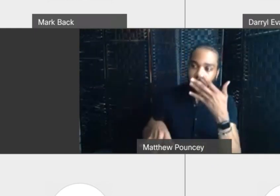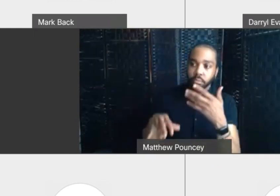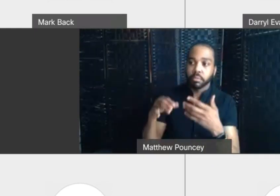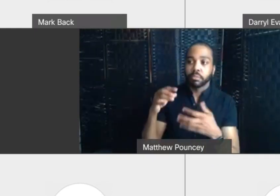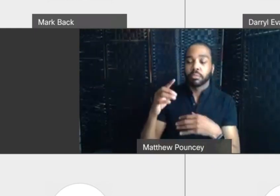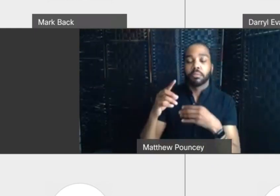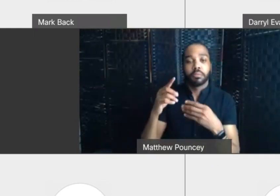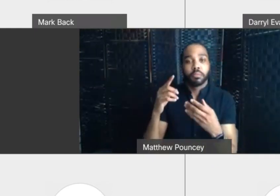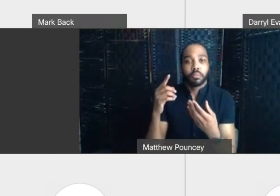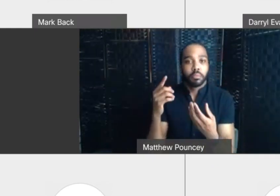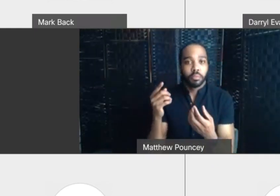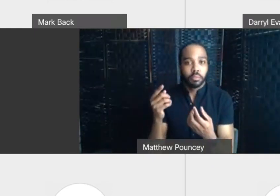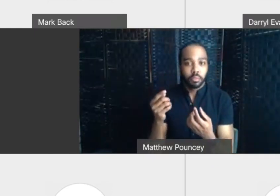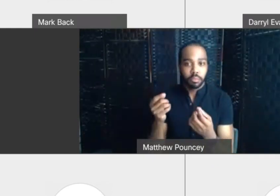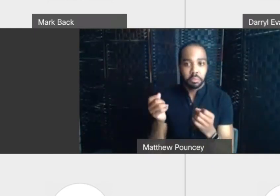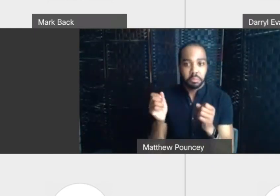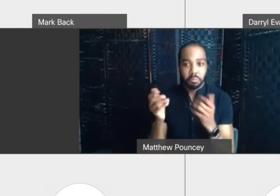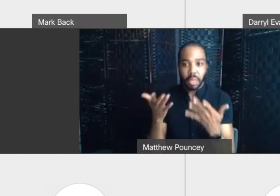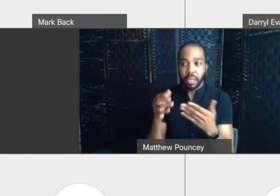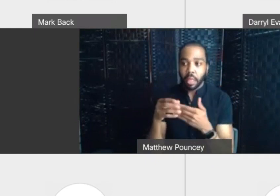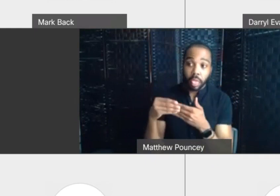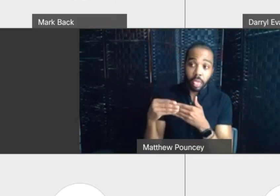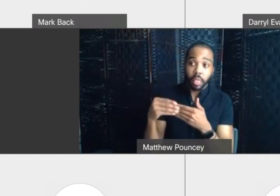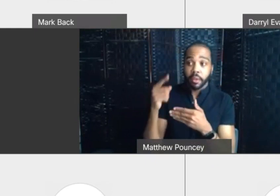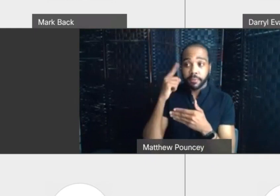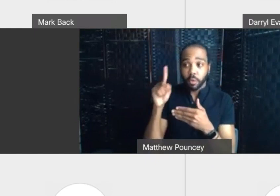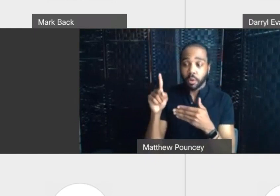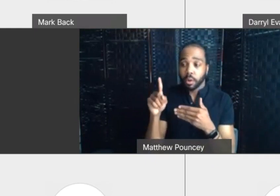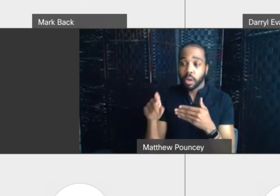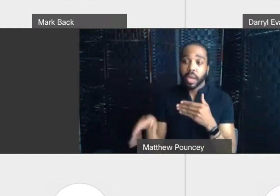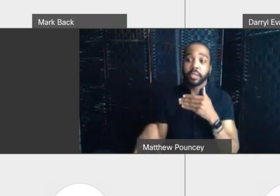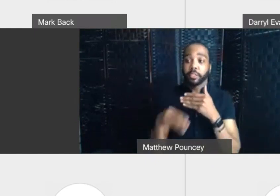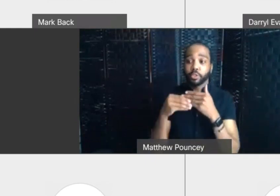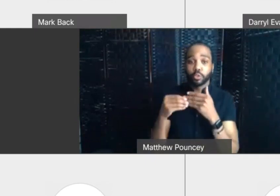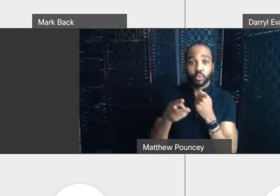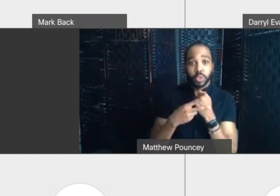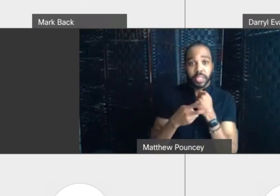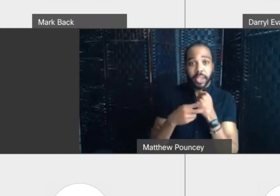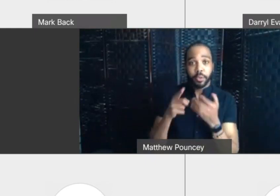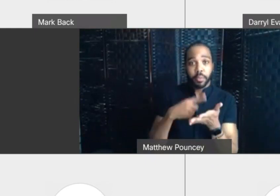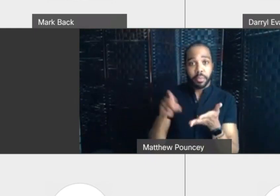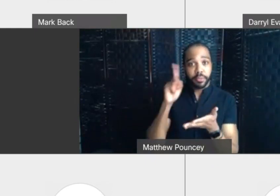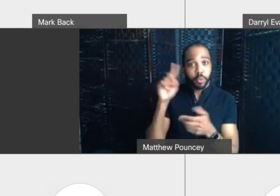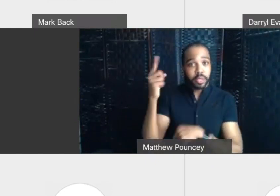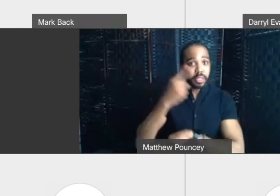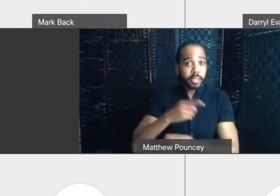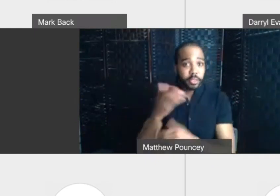about whether there could be some allowance for additional retainer payments for day